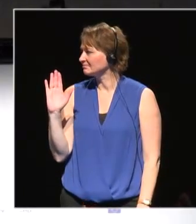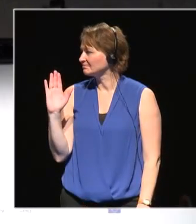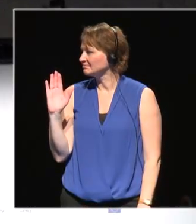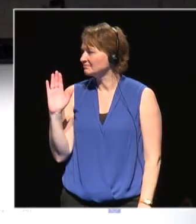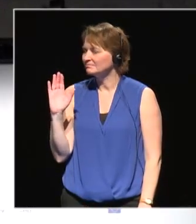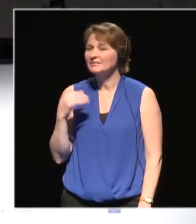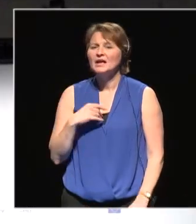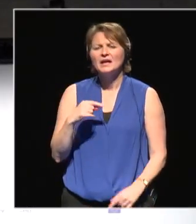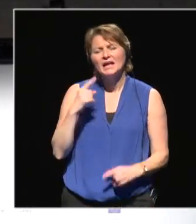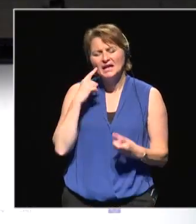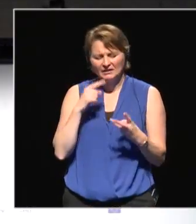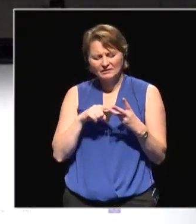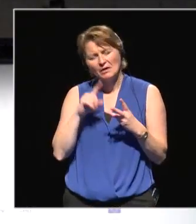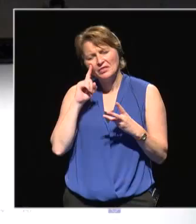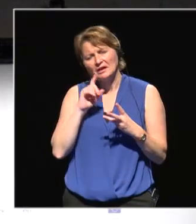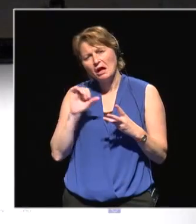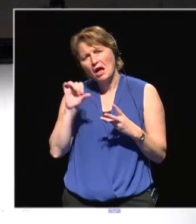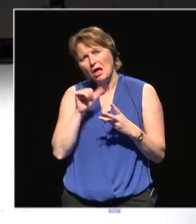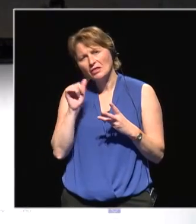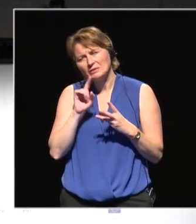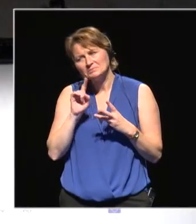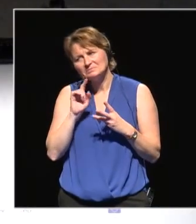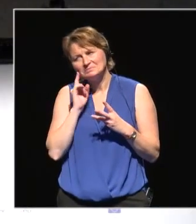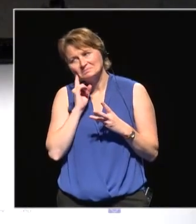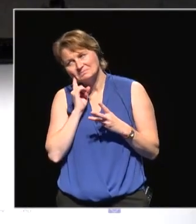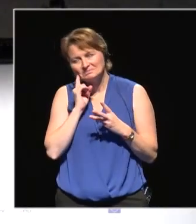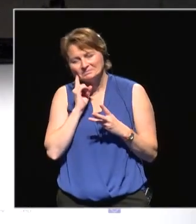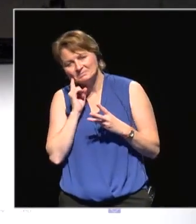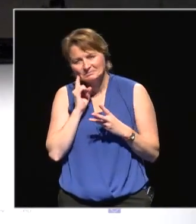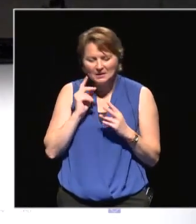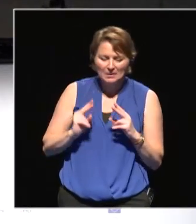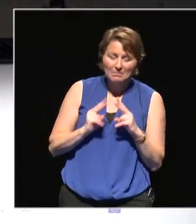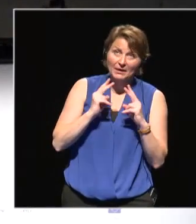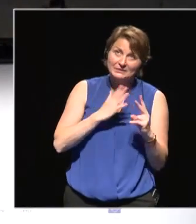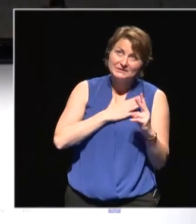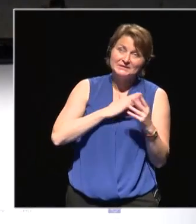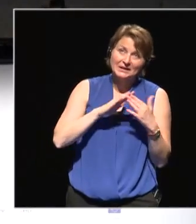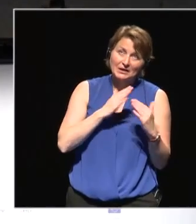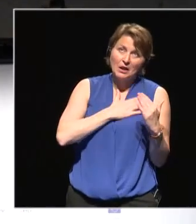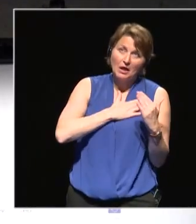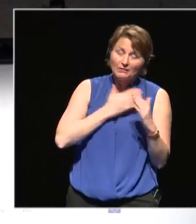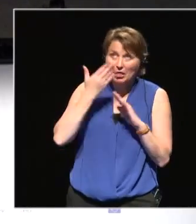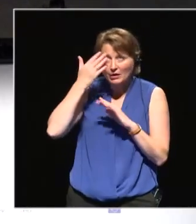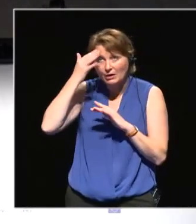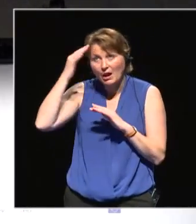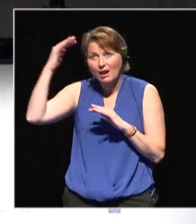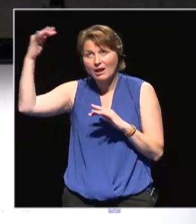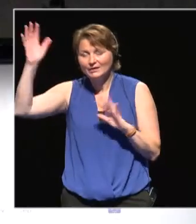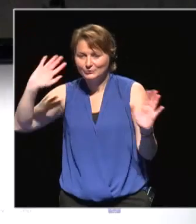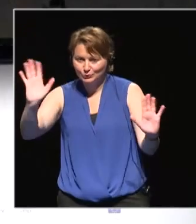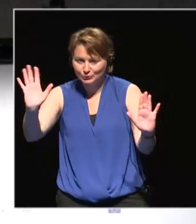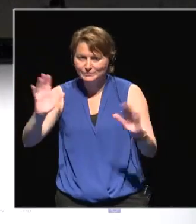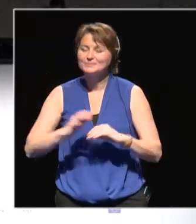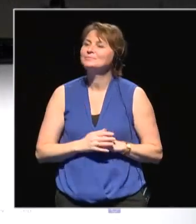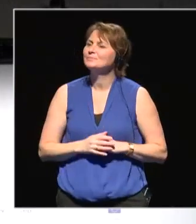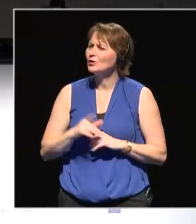Hands up if you are thinking about something else. One or two, Paris, the city of love. Don't be distracted. You have